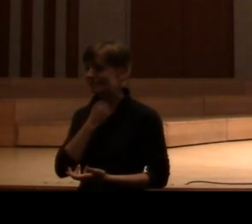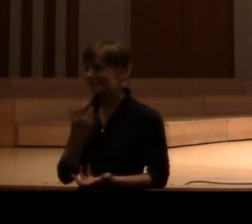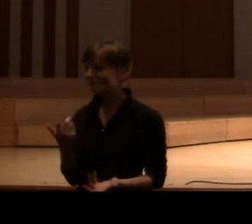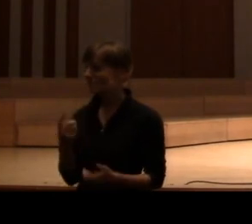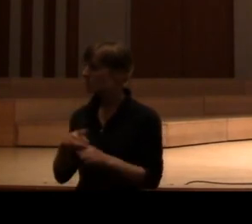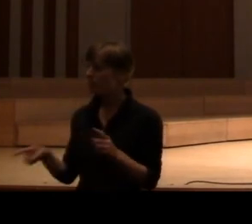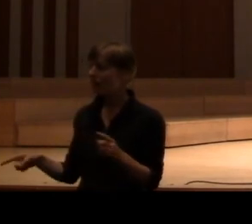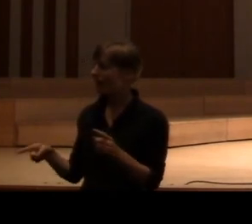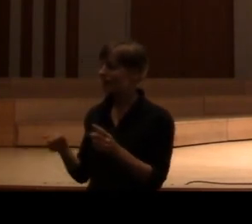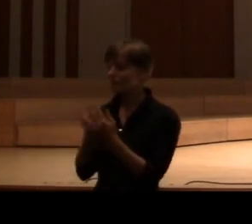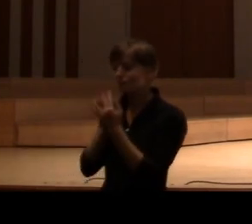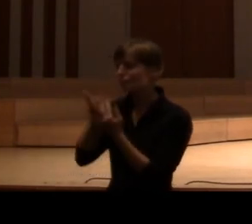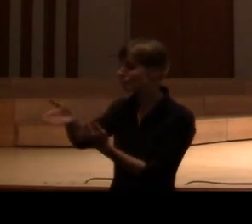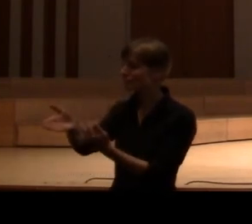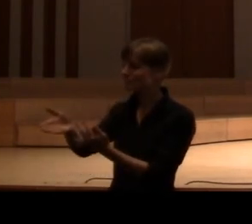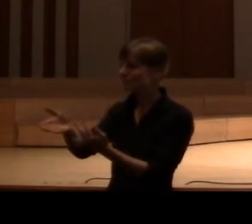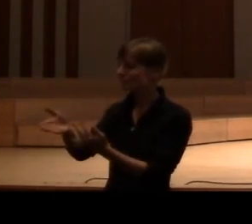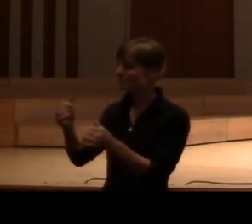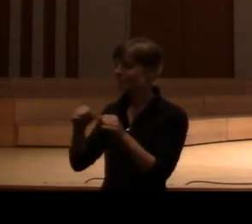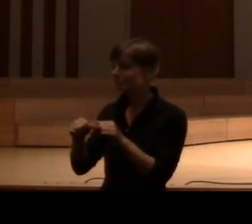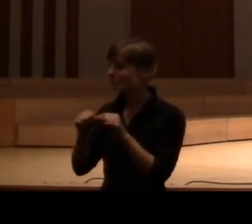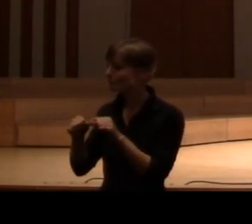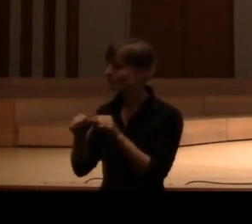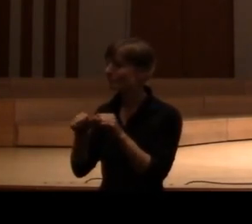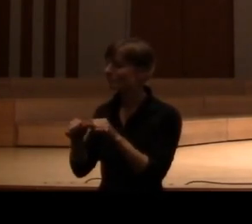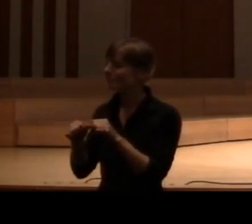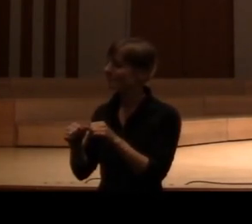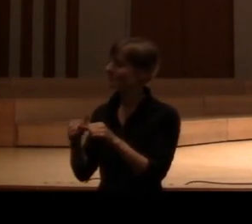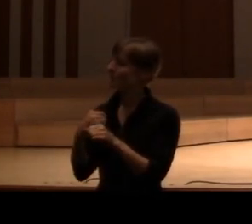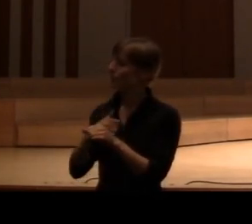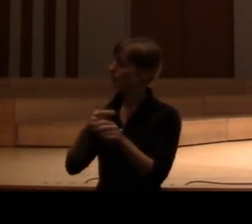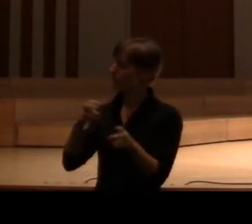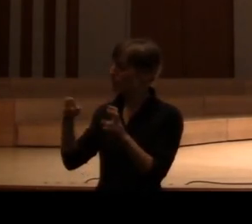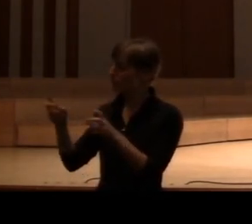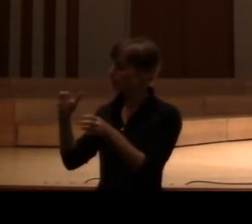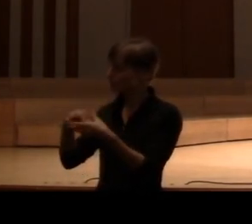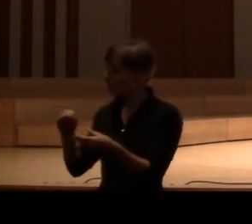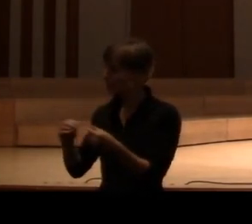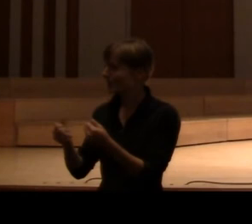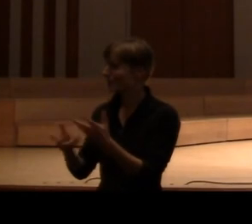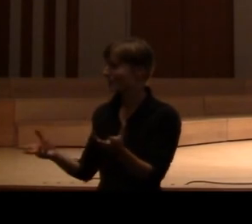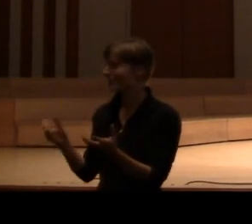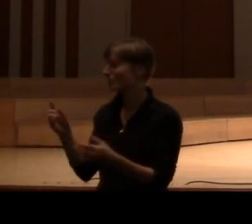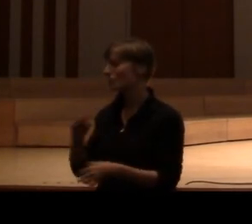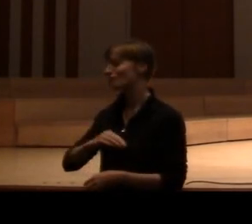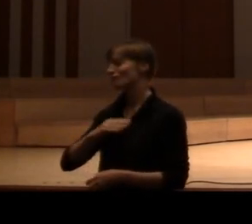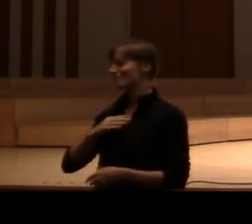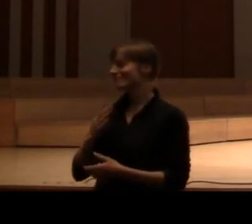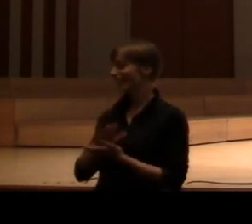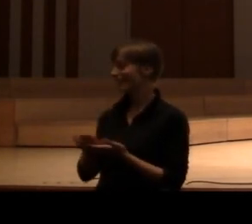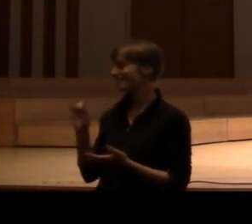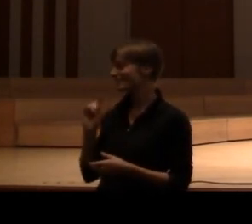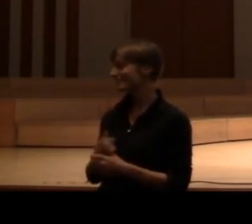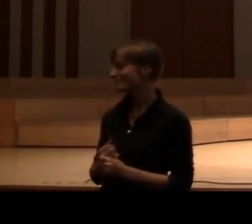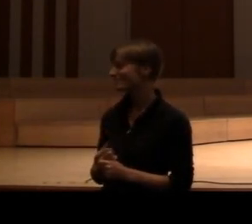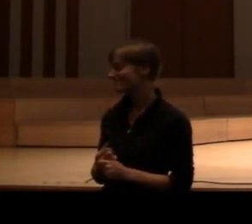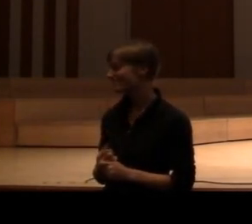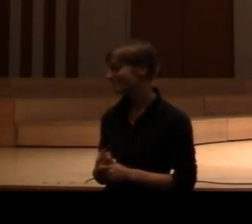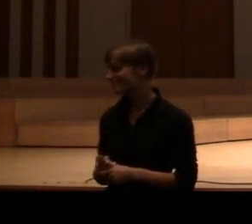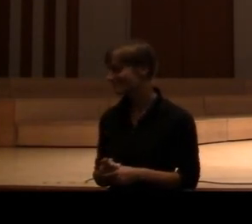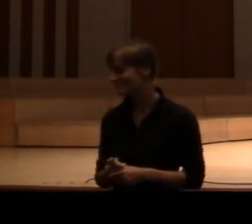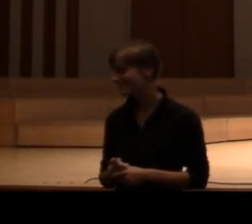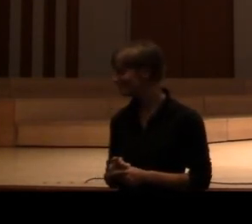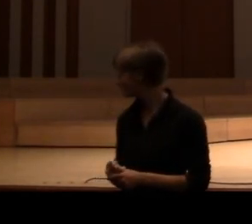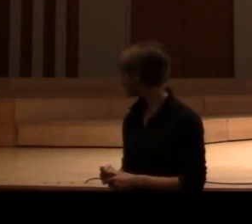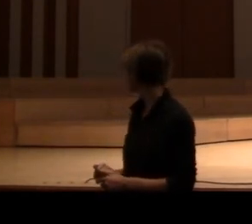this adversity, we kept on persisting, we kept on creating stories, and these are a few of the things that they wrote. So